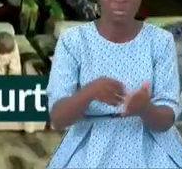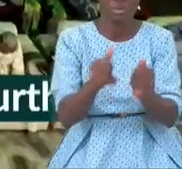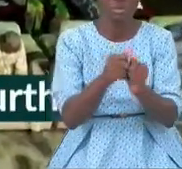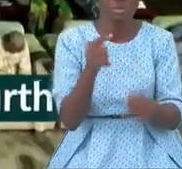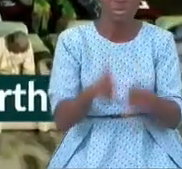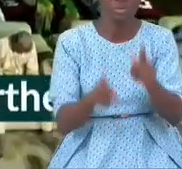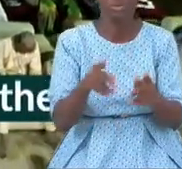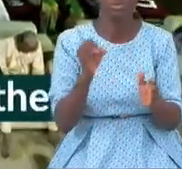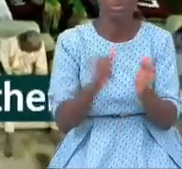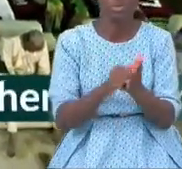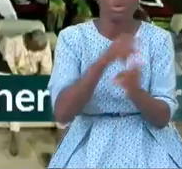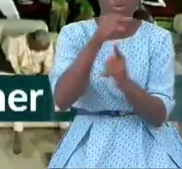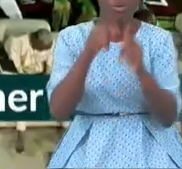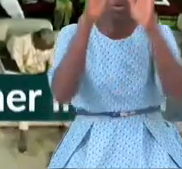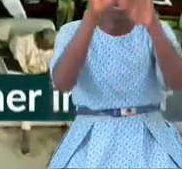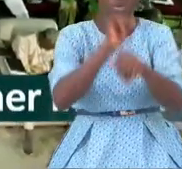All right.